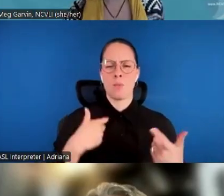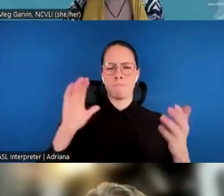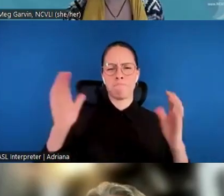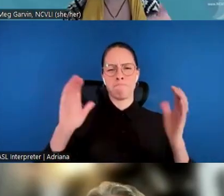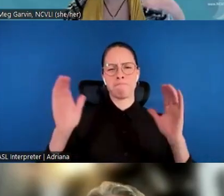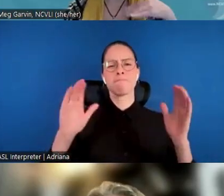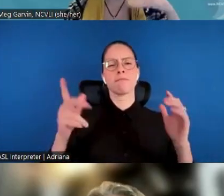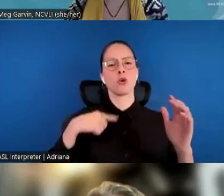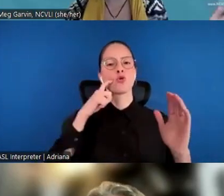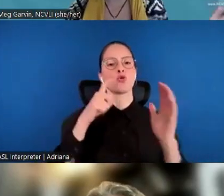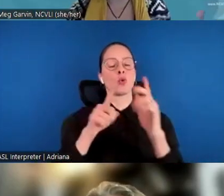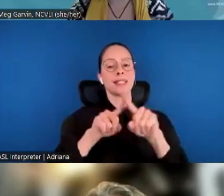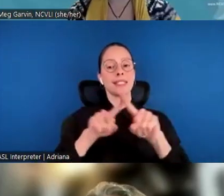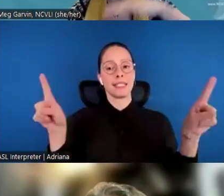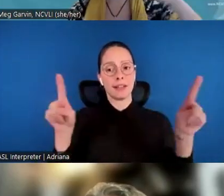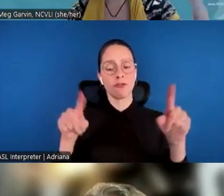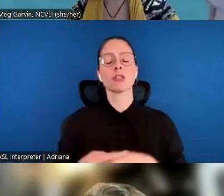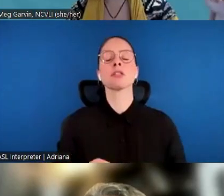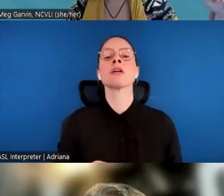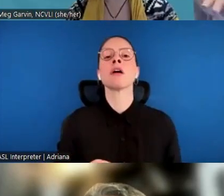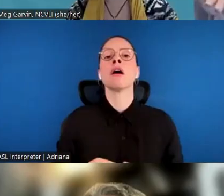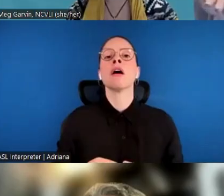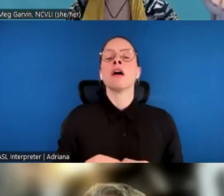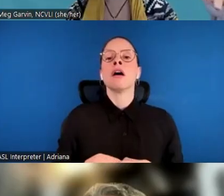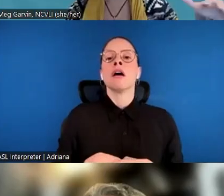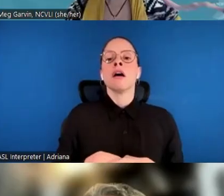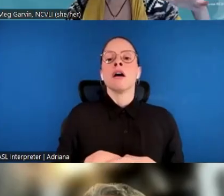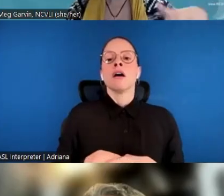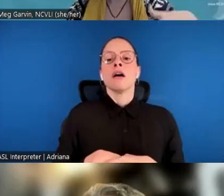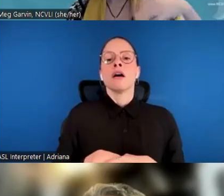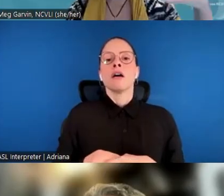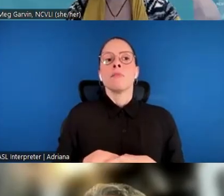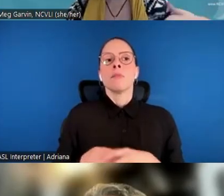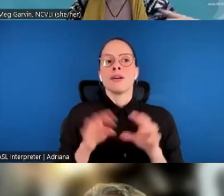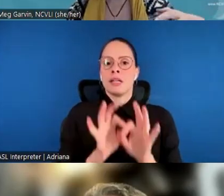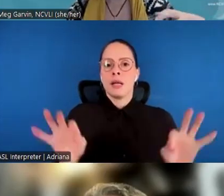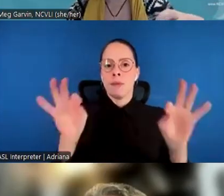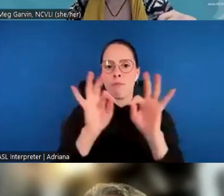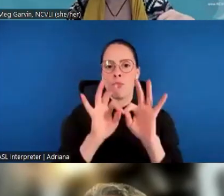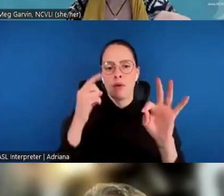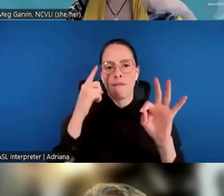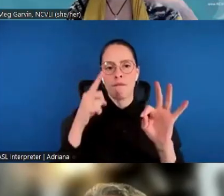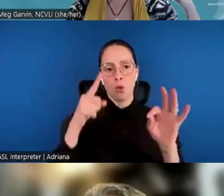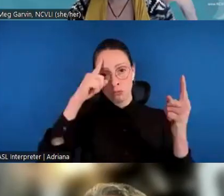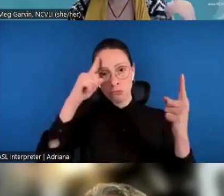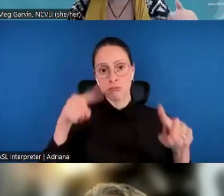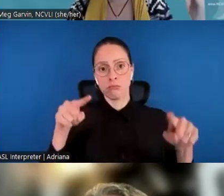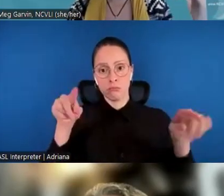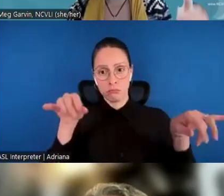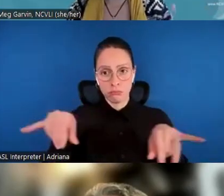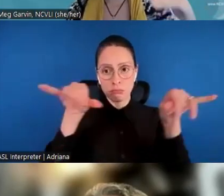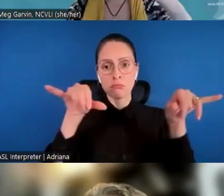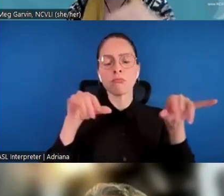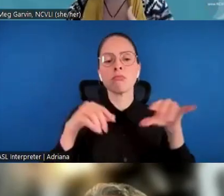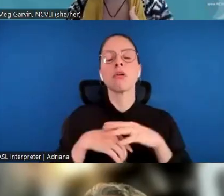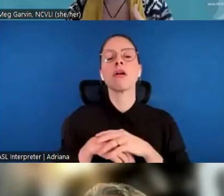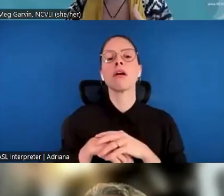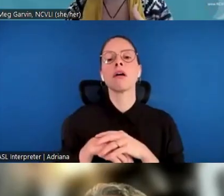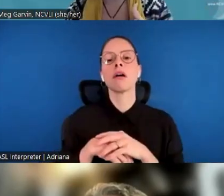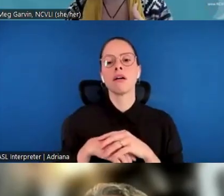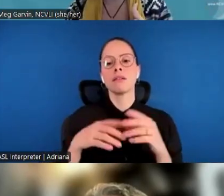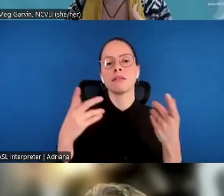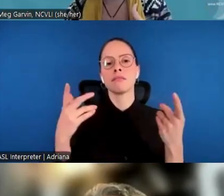what they look like, but thematically, to level set us, generally speaking, there are similar rights